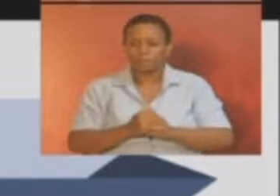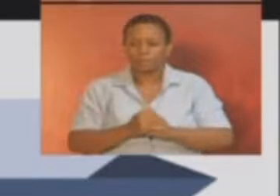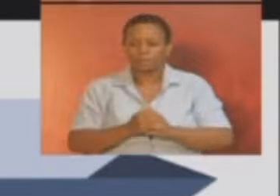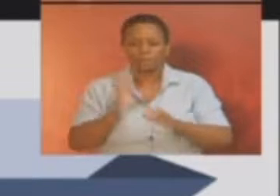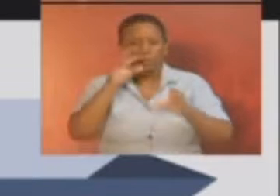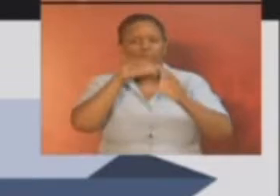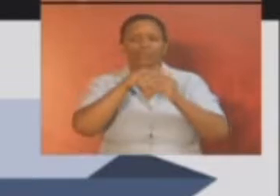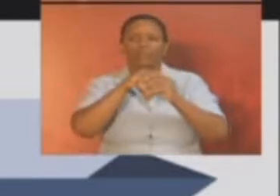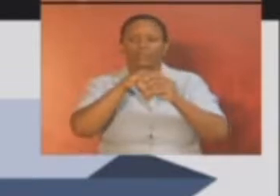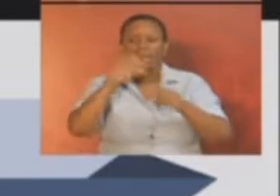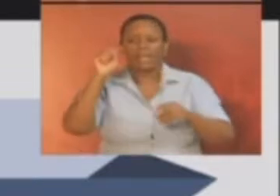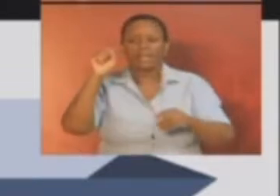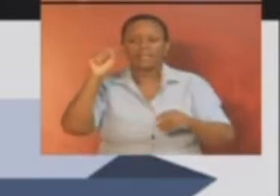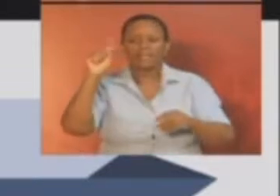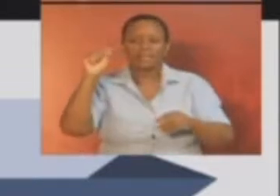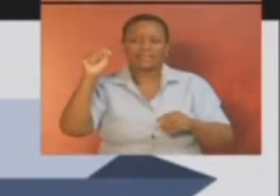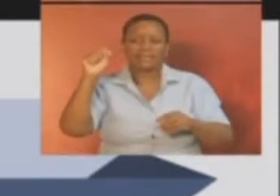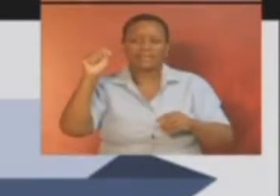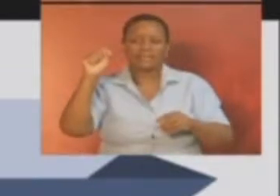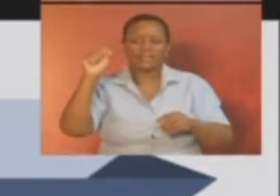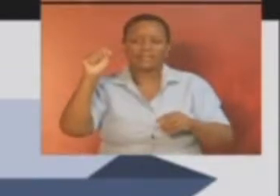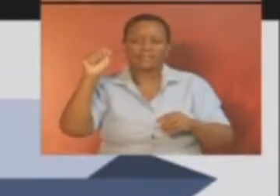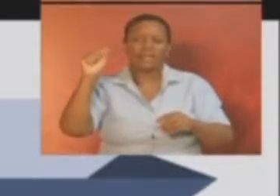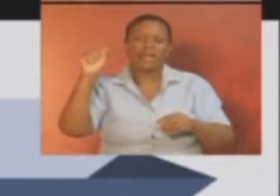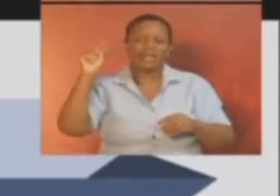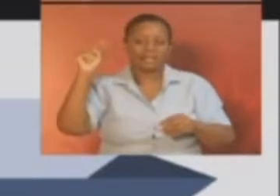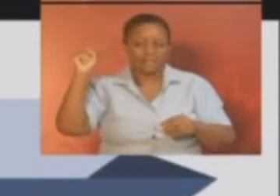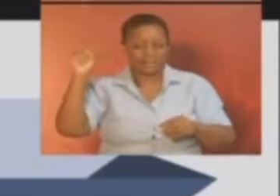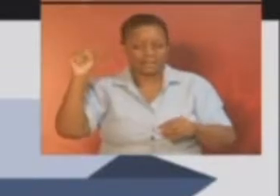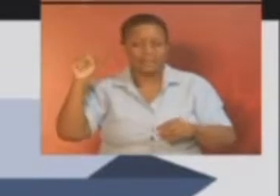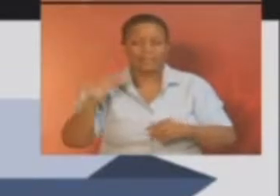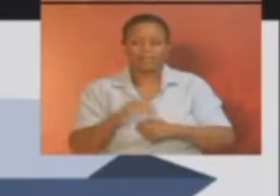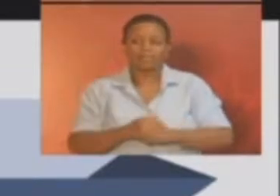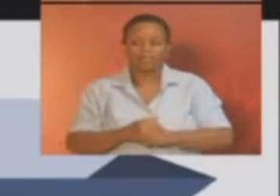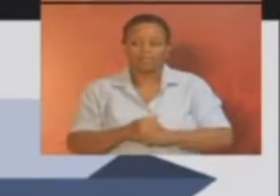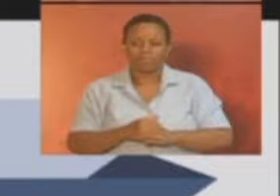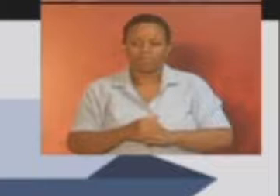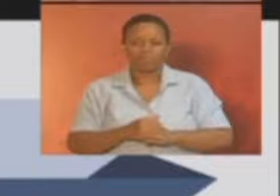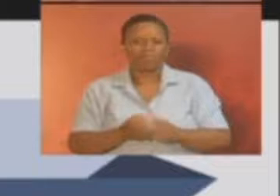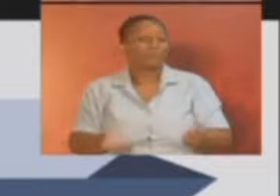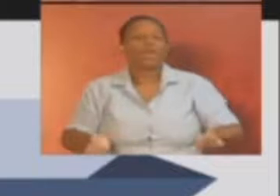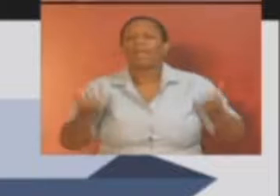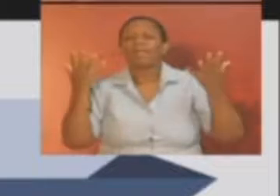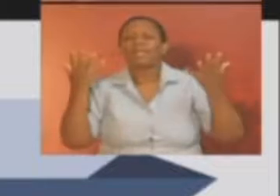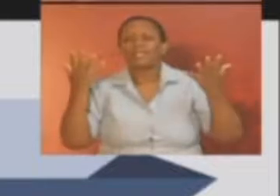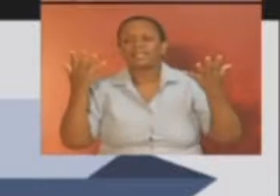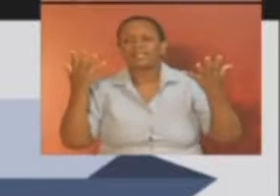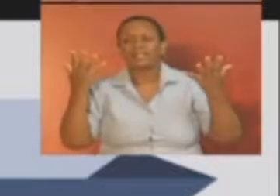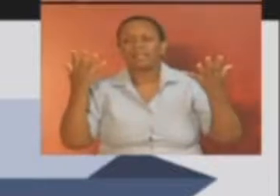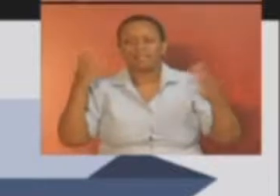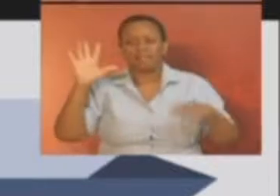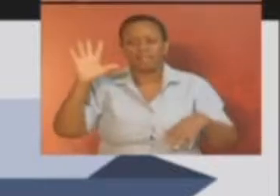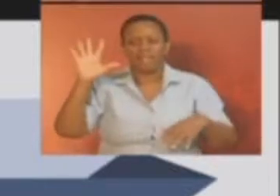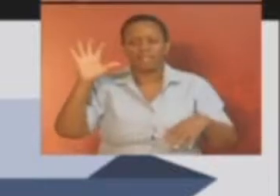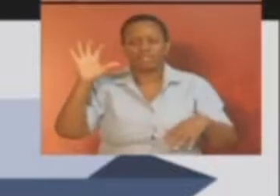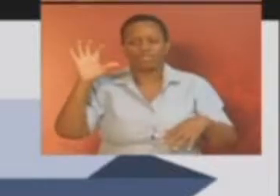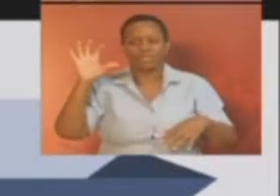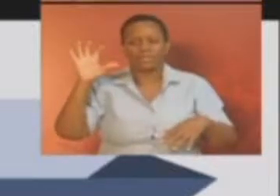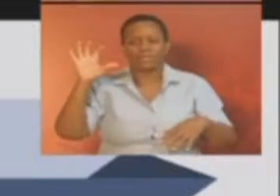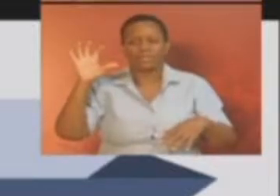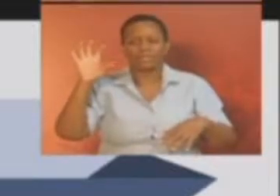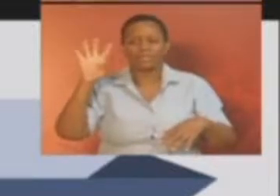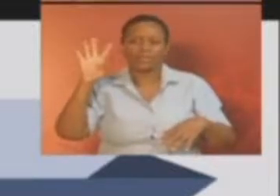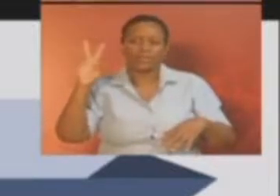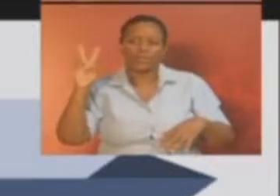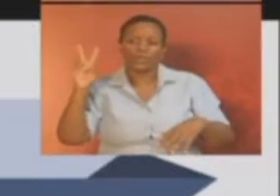are operationalized with patients. There is a total capacity of 542 beds across Trinidad